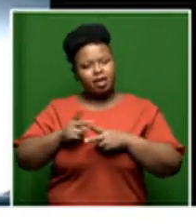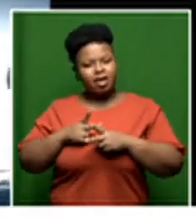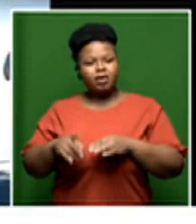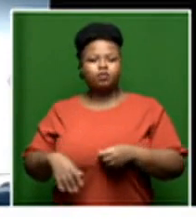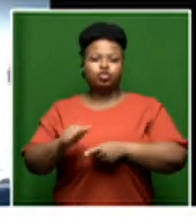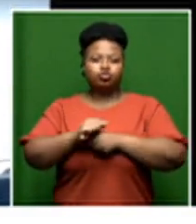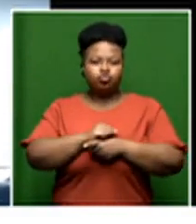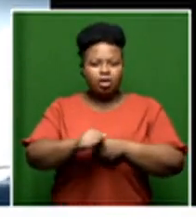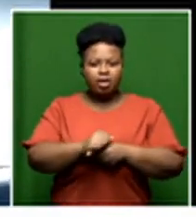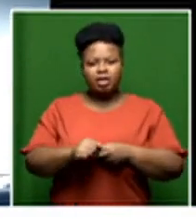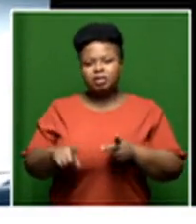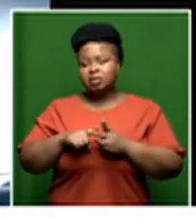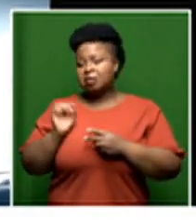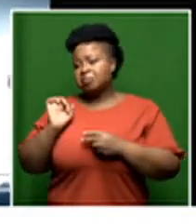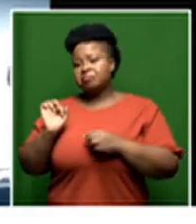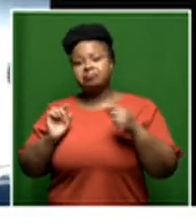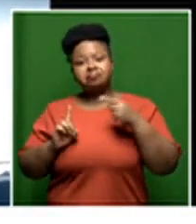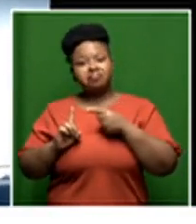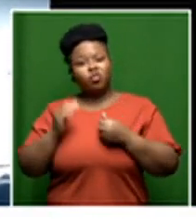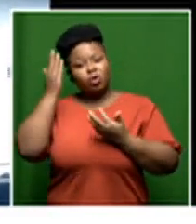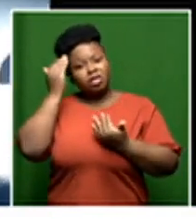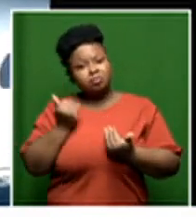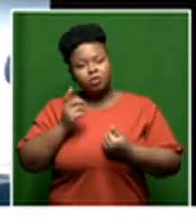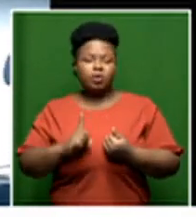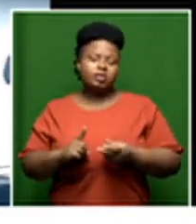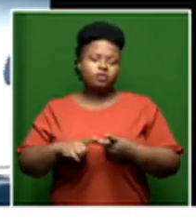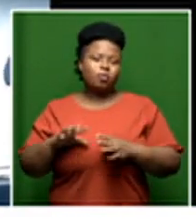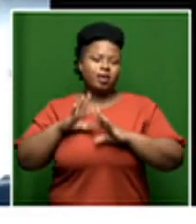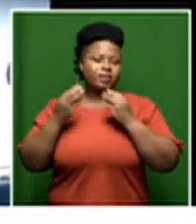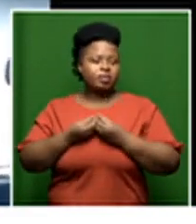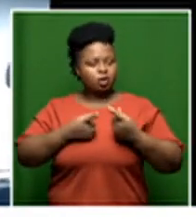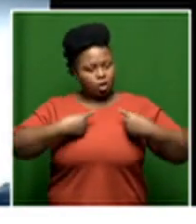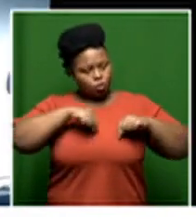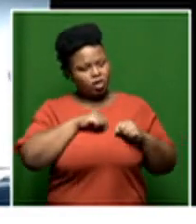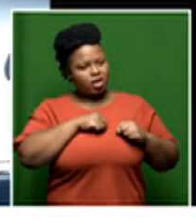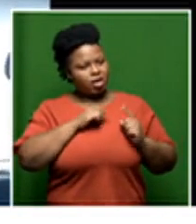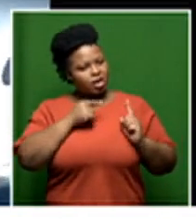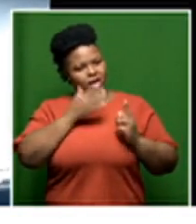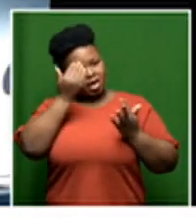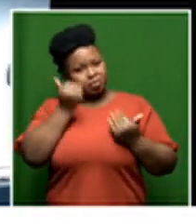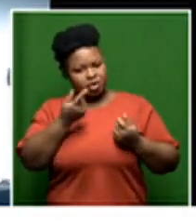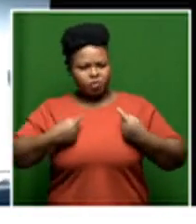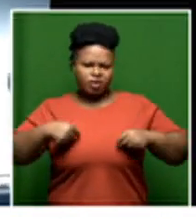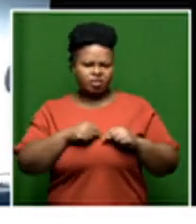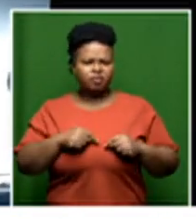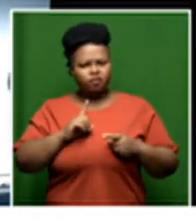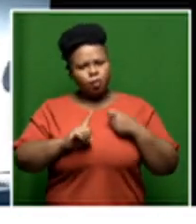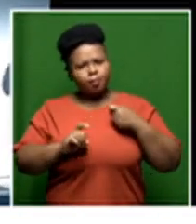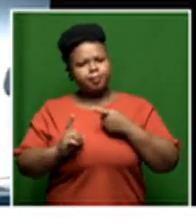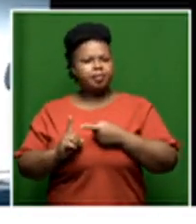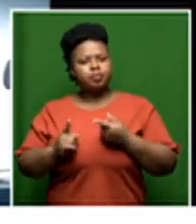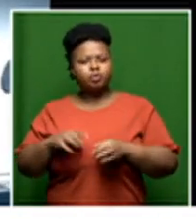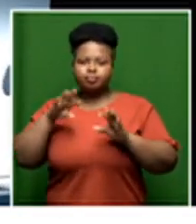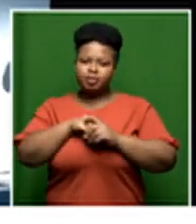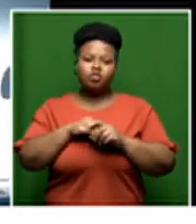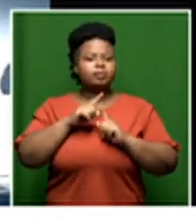of his own expectations and also our own expectations from him. He does form part of our